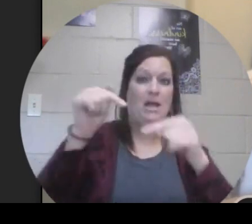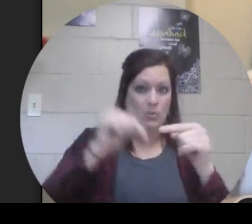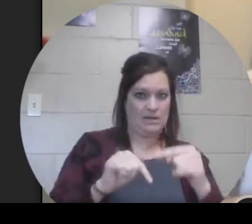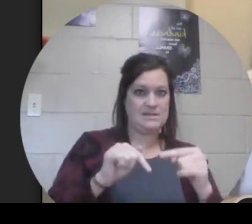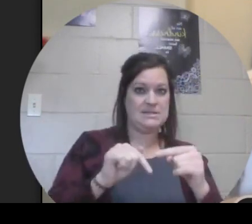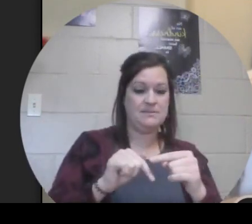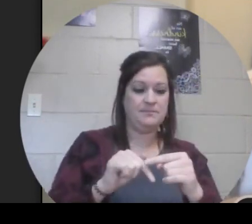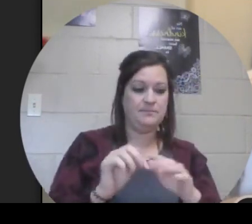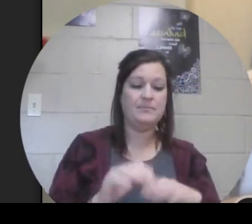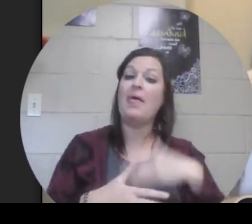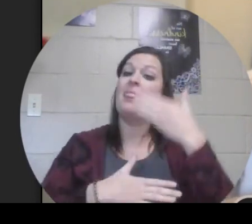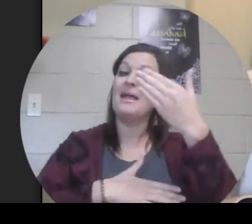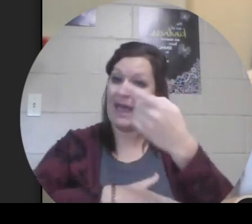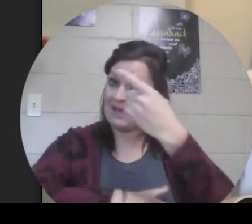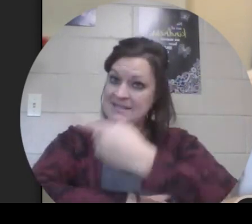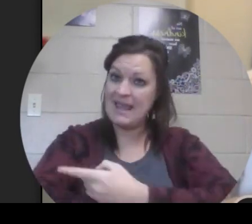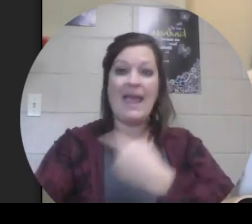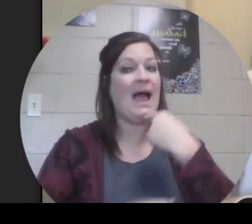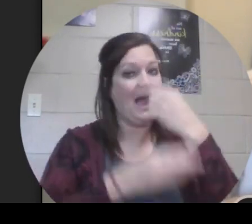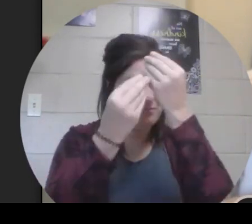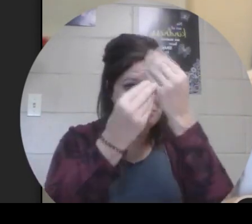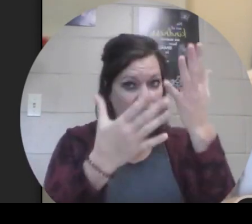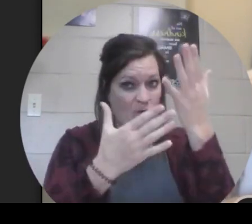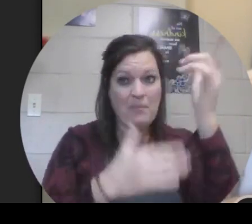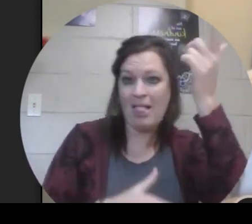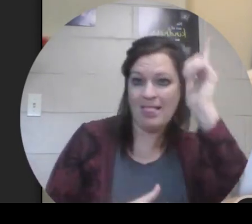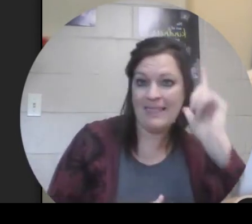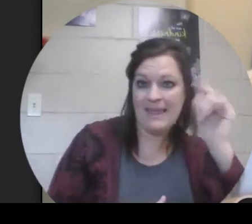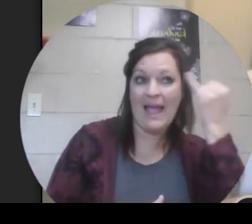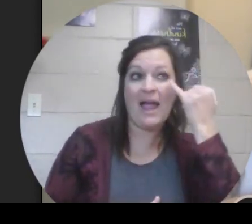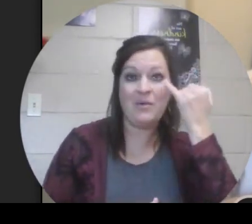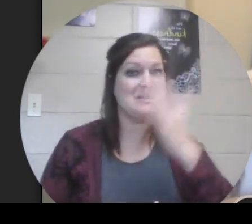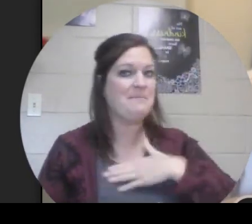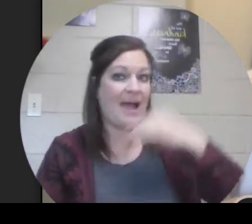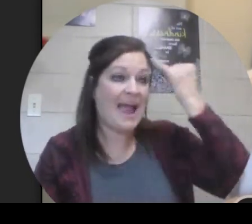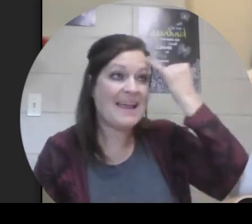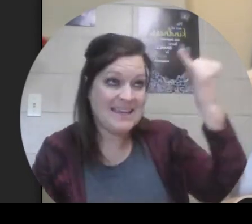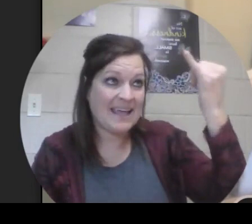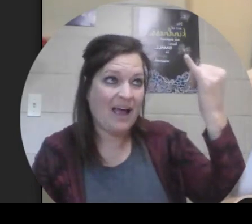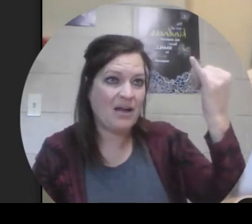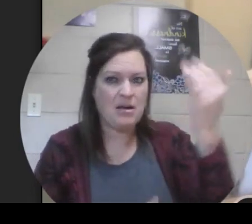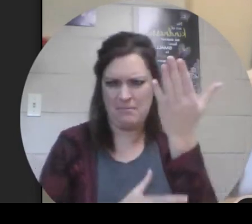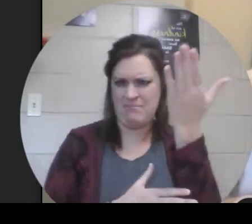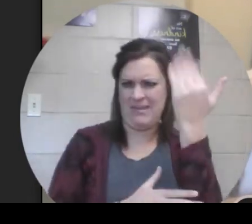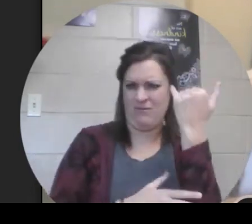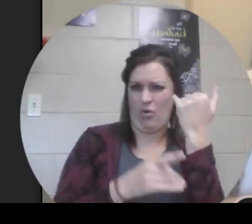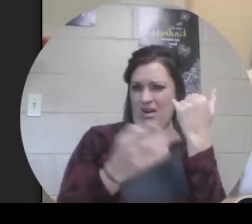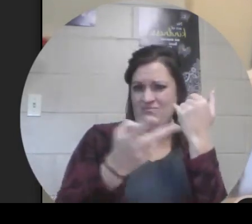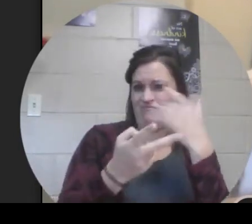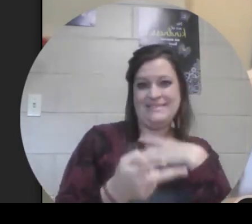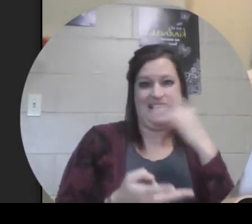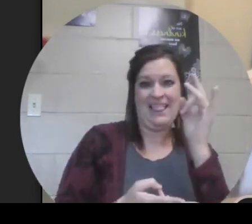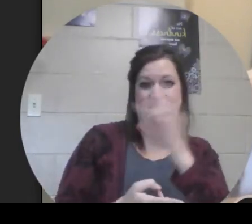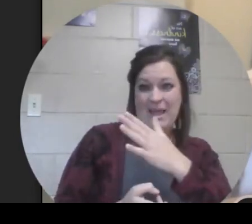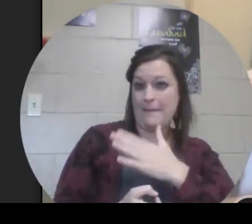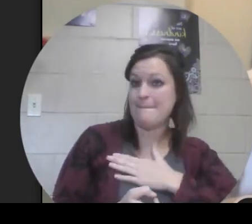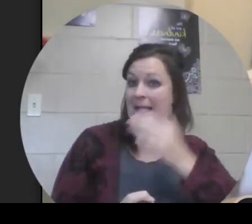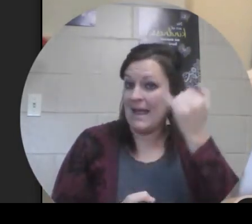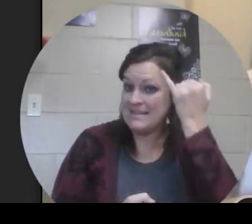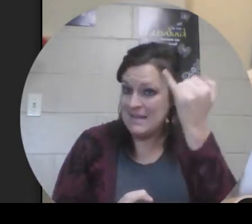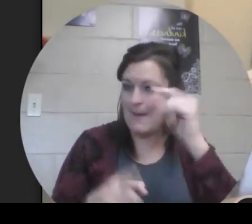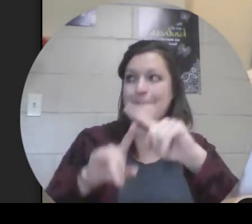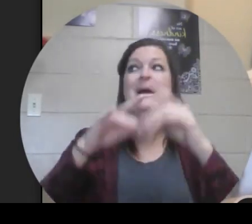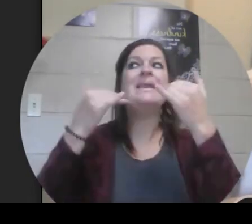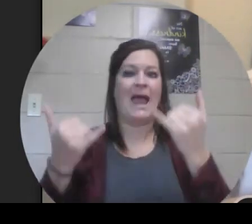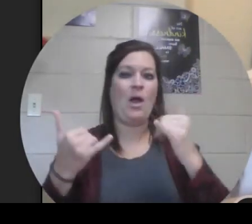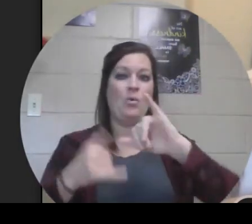thing the next day, I told Leah and Iris my idea. They shot down my other ideas, but this time I had Jack